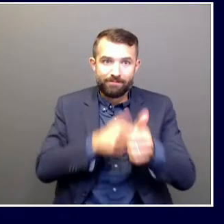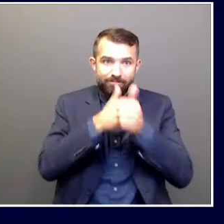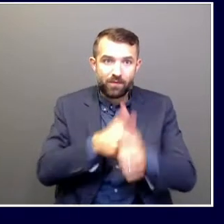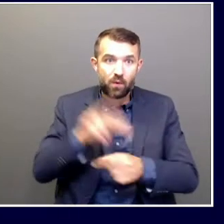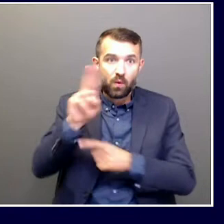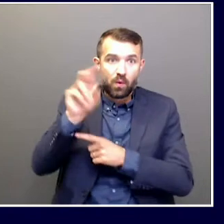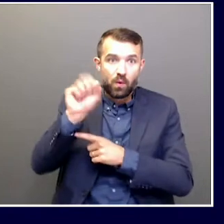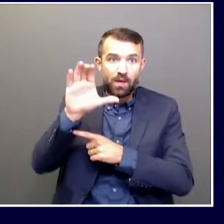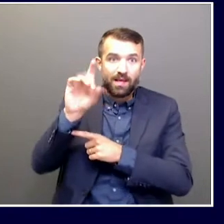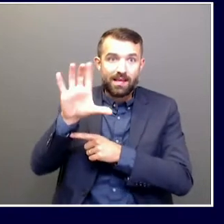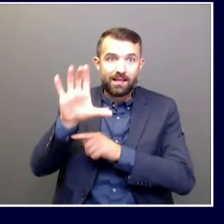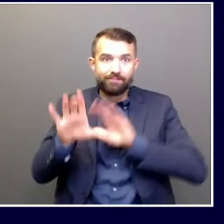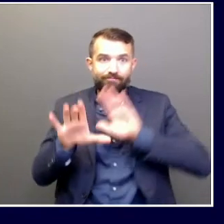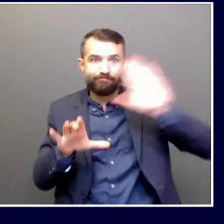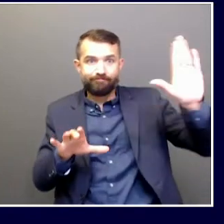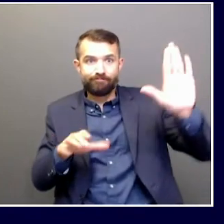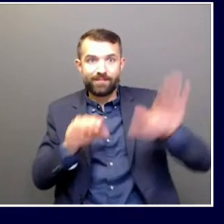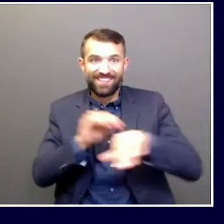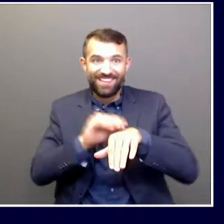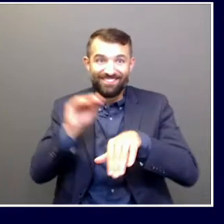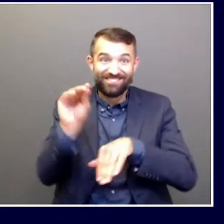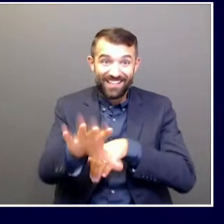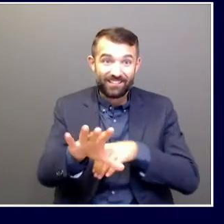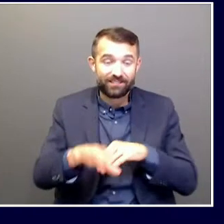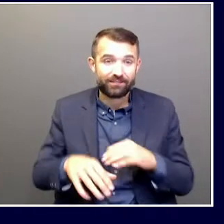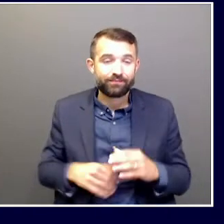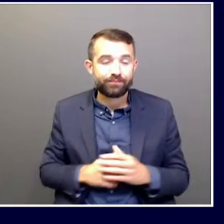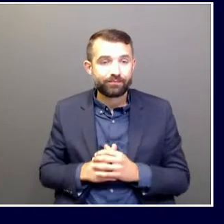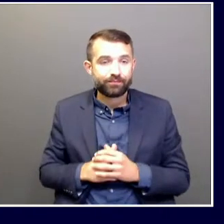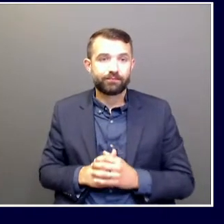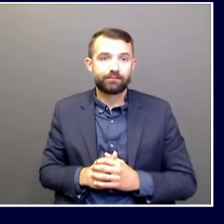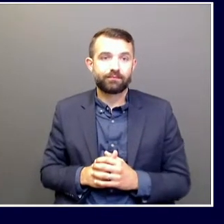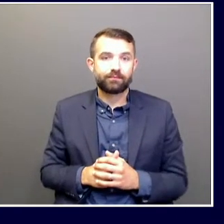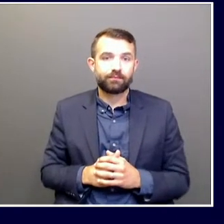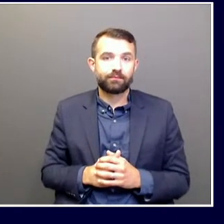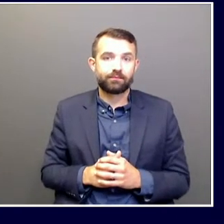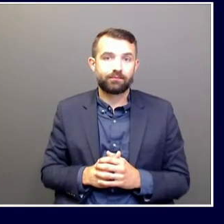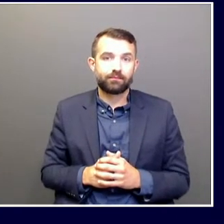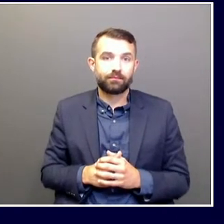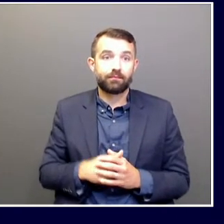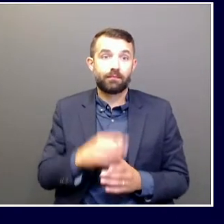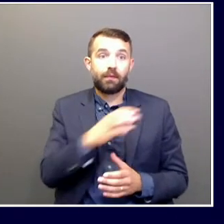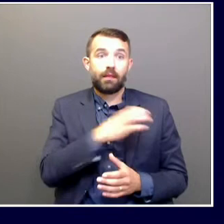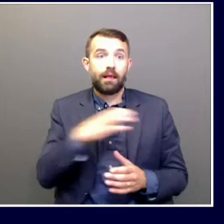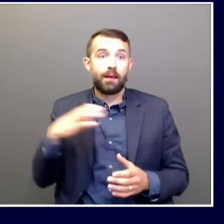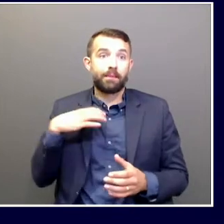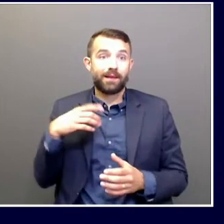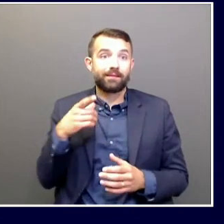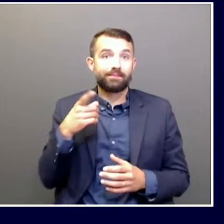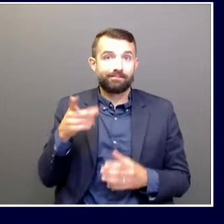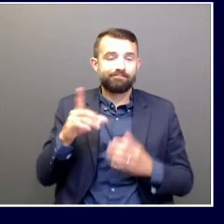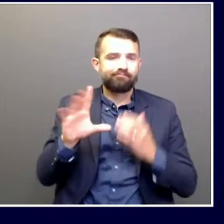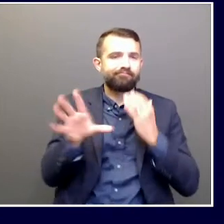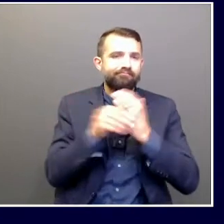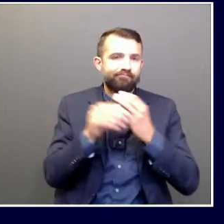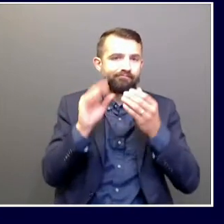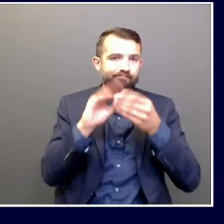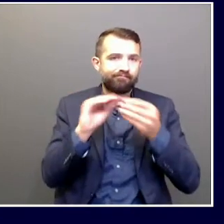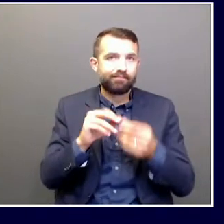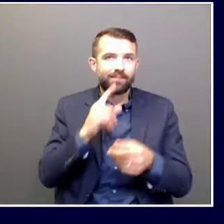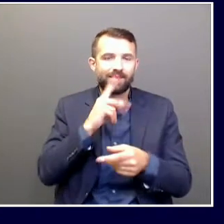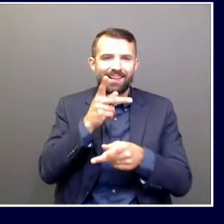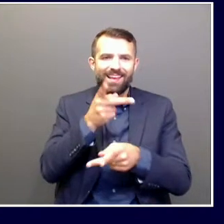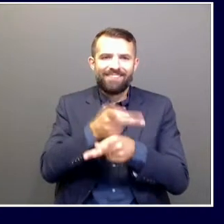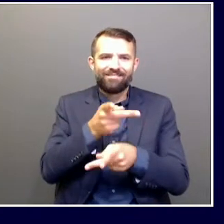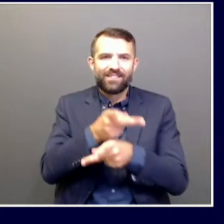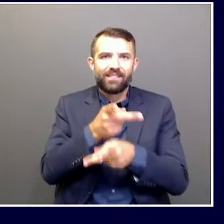the facility and the staff themselves. And we have been providing childcare facilities with access to testing. We're